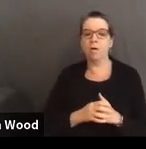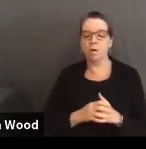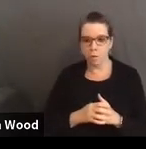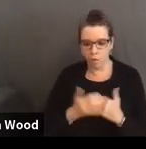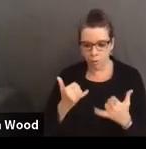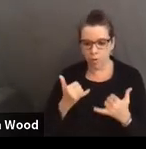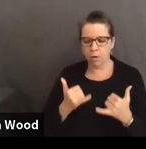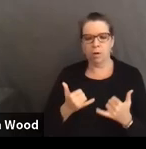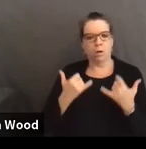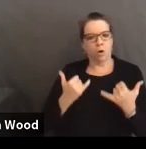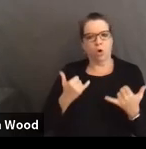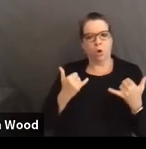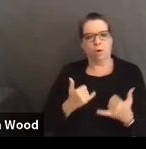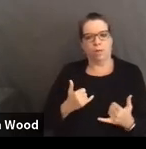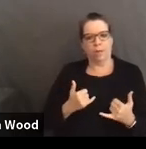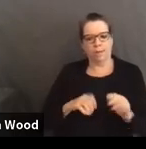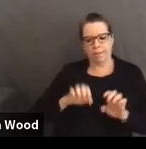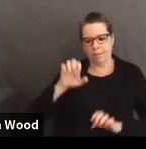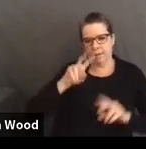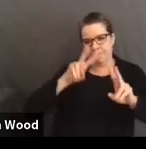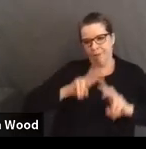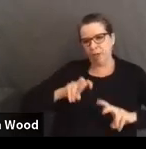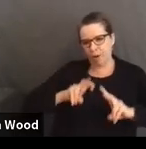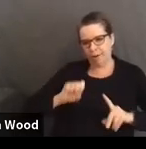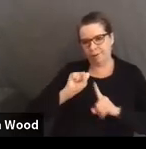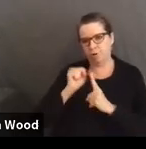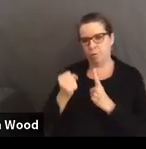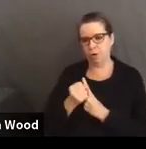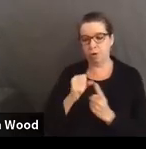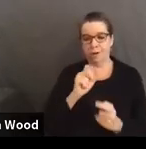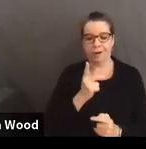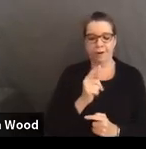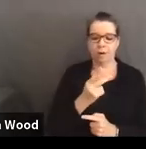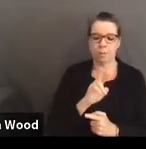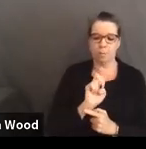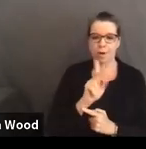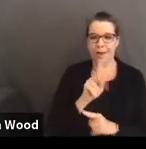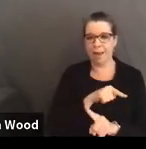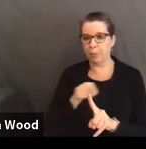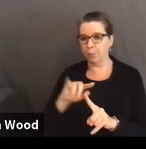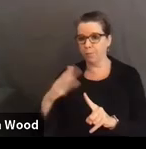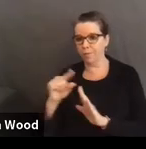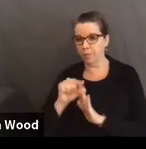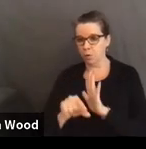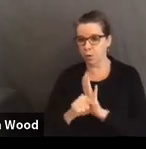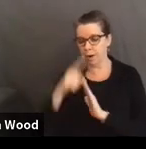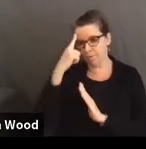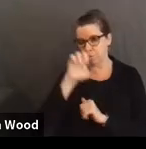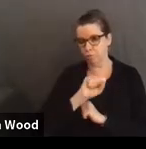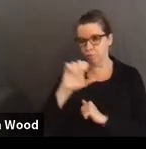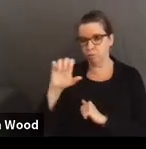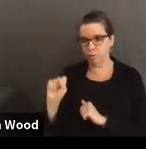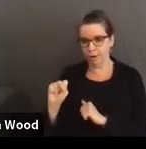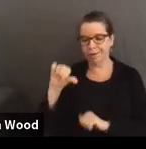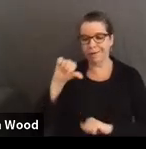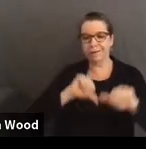currently evaluating, as Melissa said, kindergarten through fifth grade for social studies,